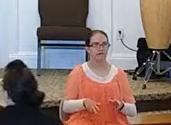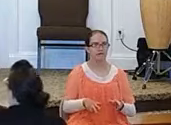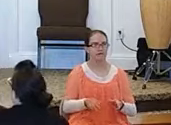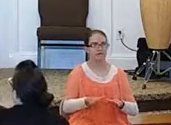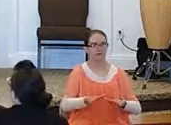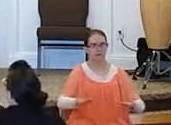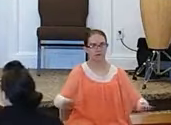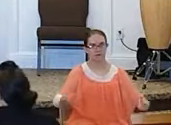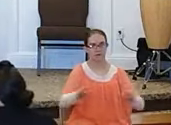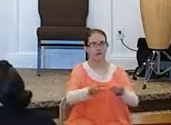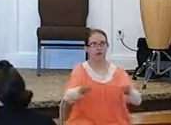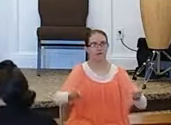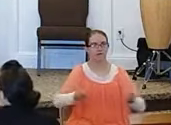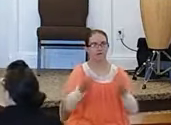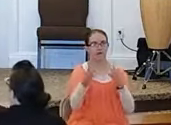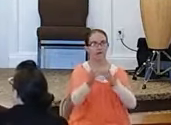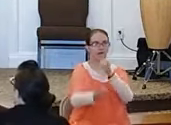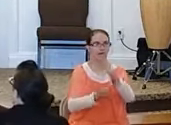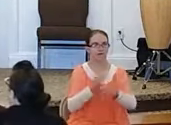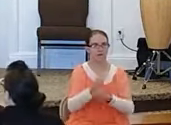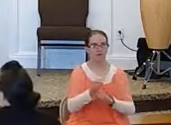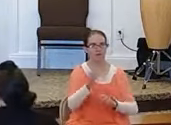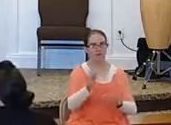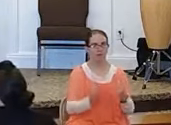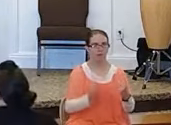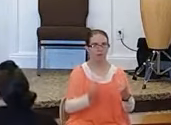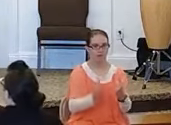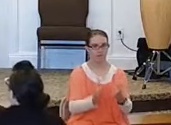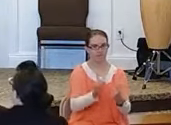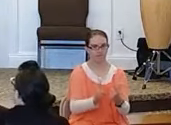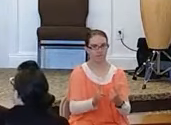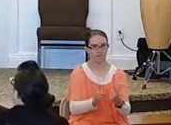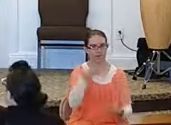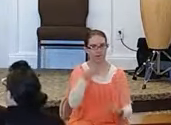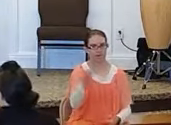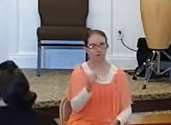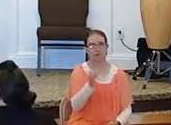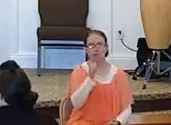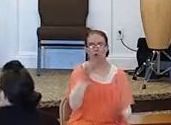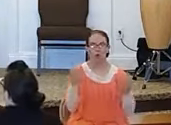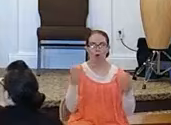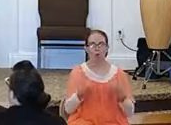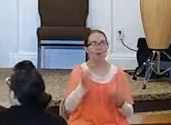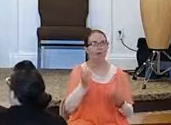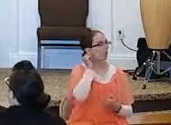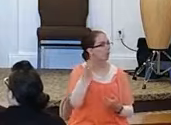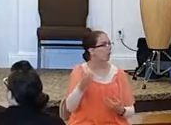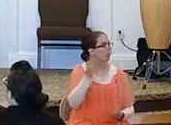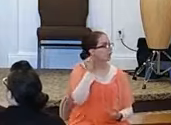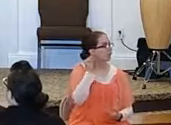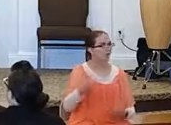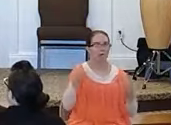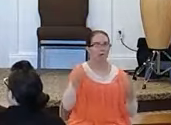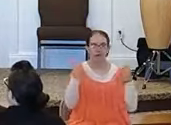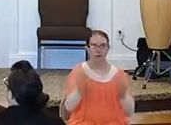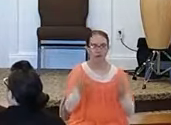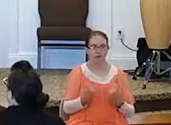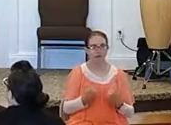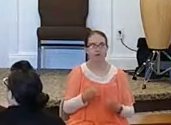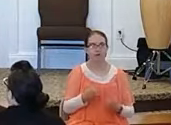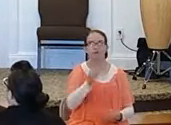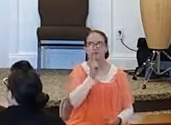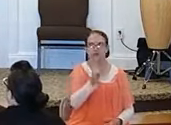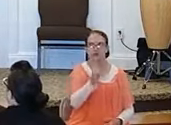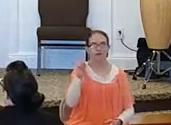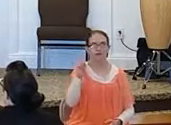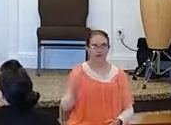in that position for years. They walked up to him and simply said, "We don't have soap, gold, or silver, but what we do have, you really